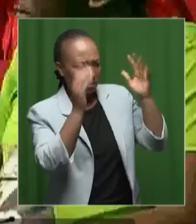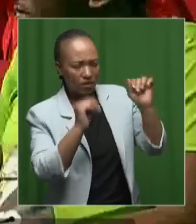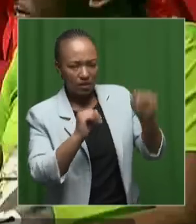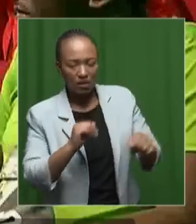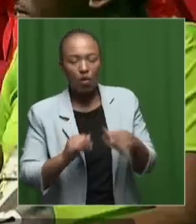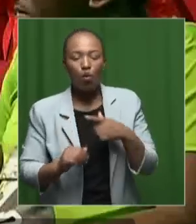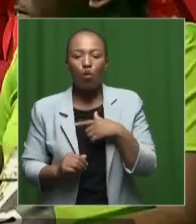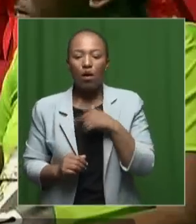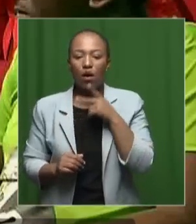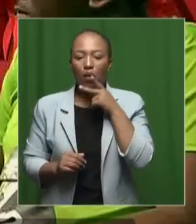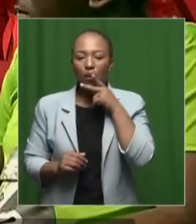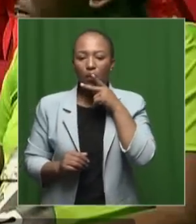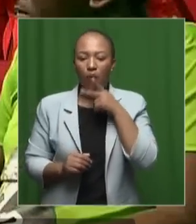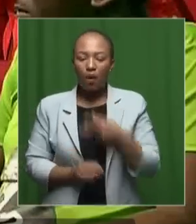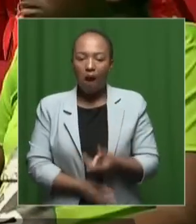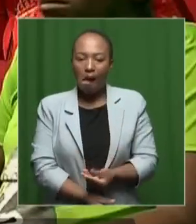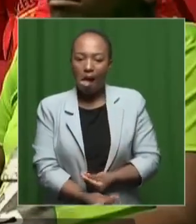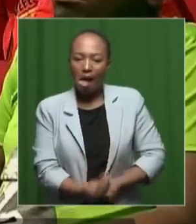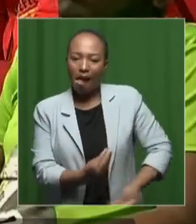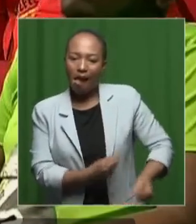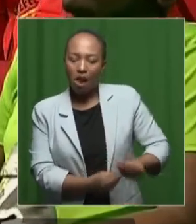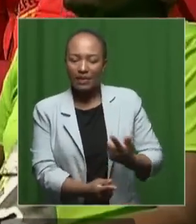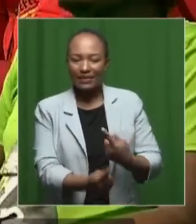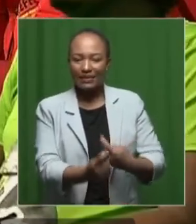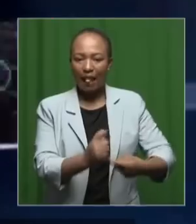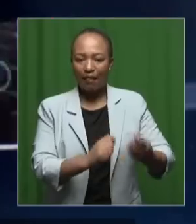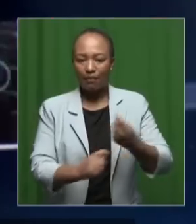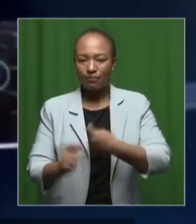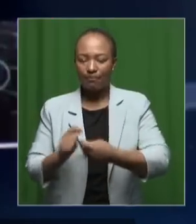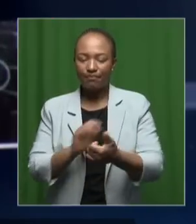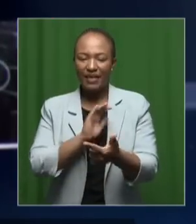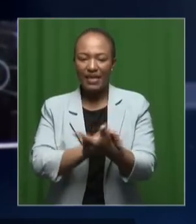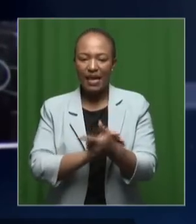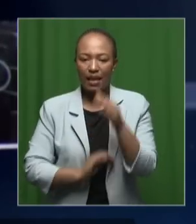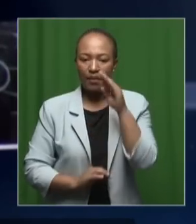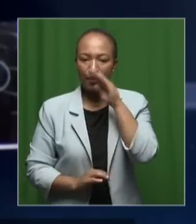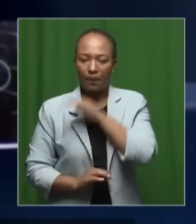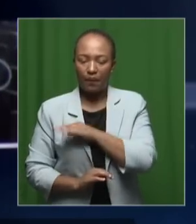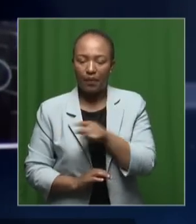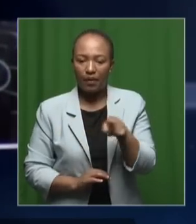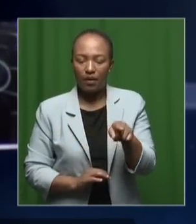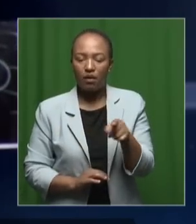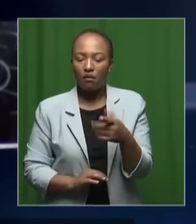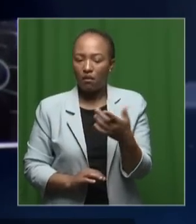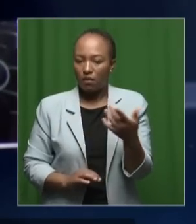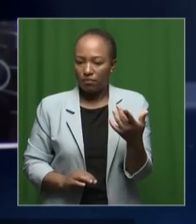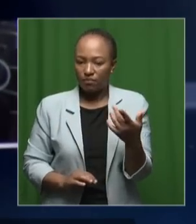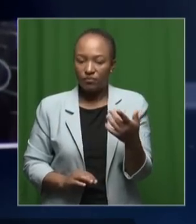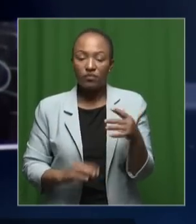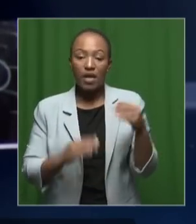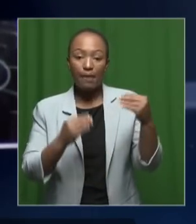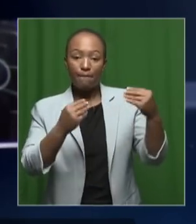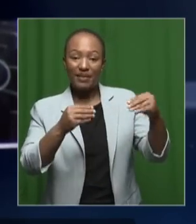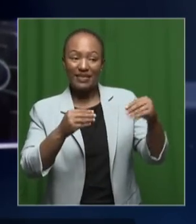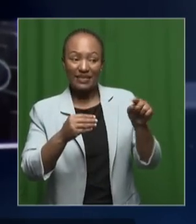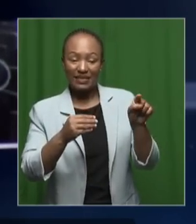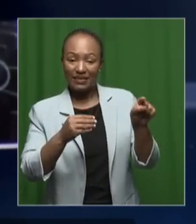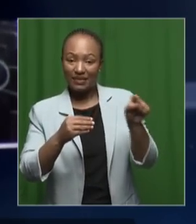smuggling that is happening in our country, and we see, because what's happening is that we've got these businesses